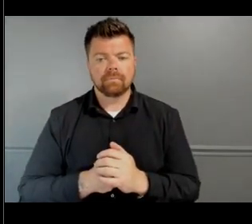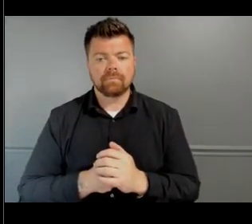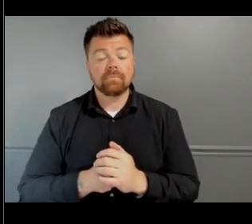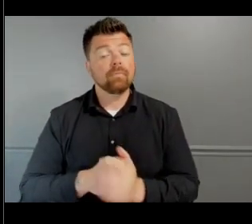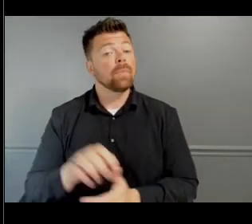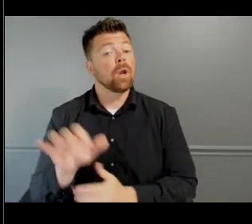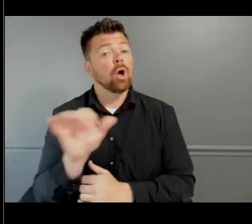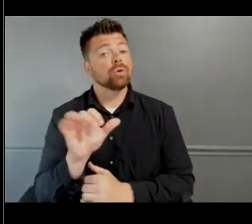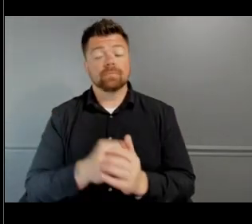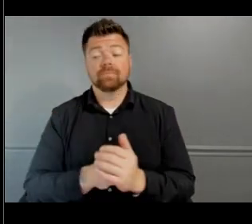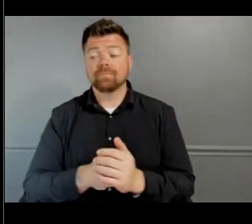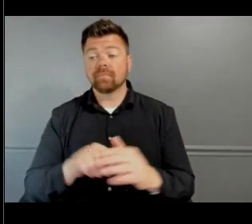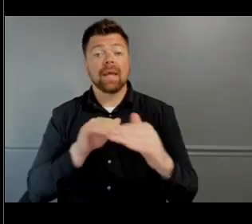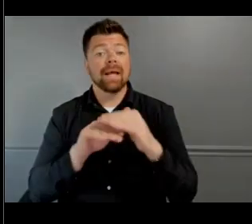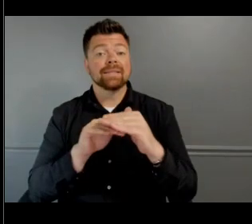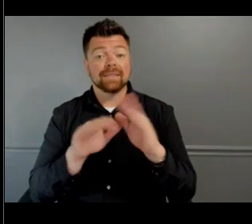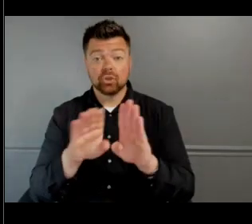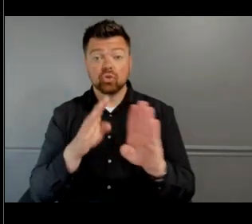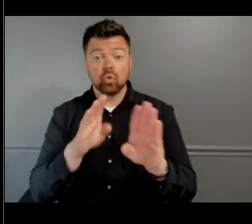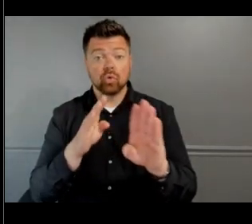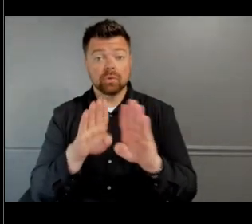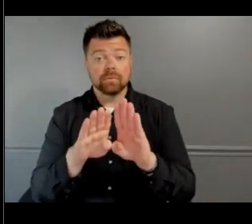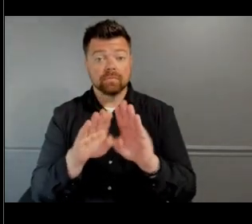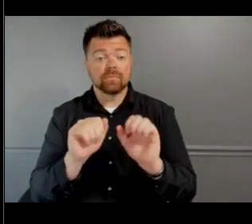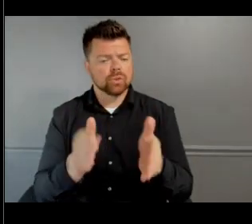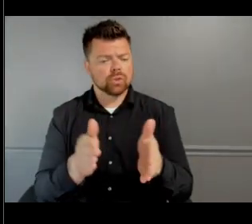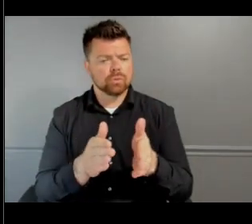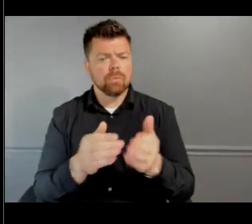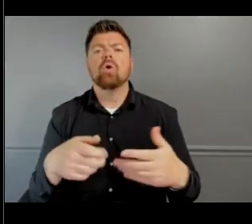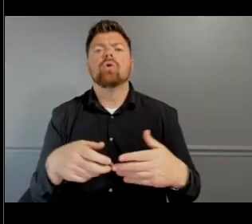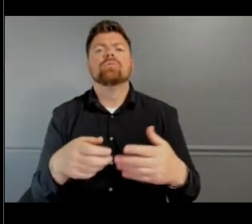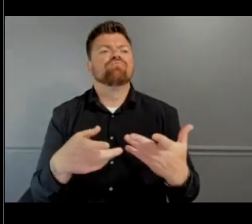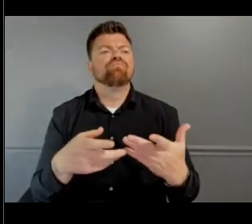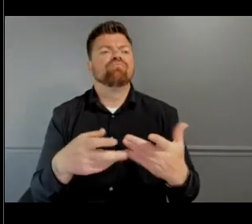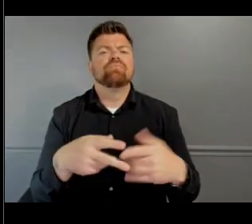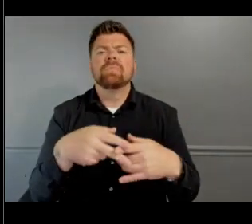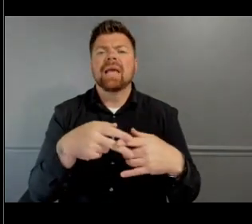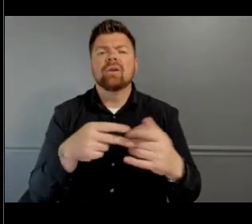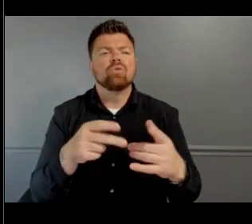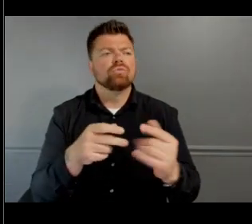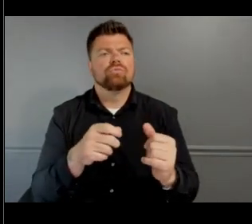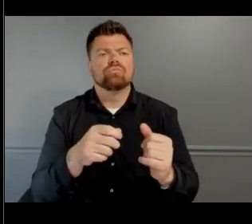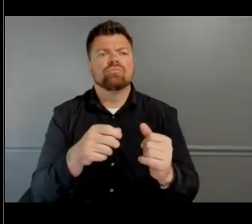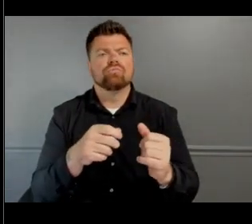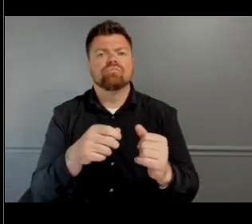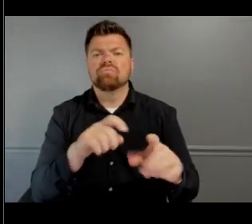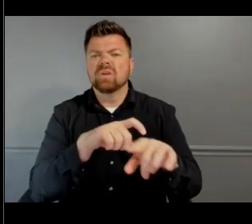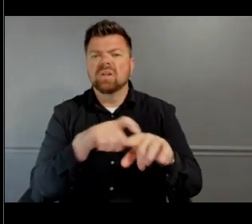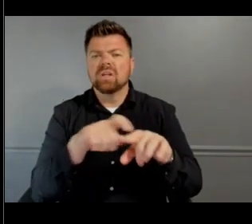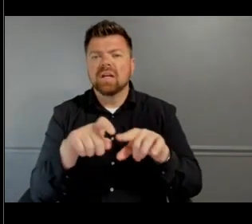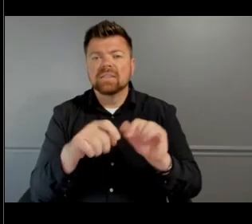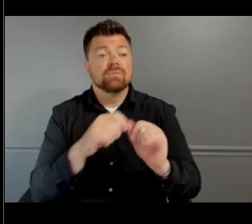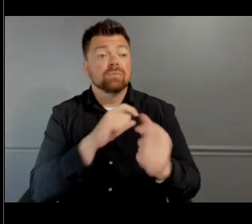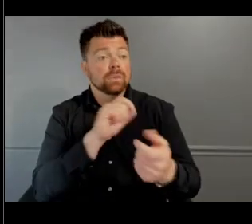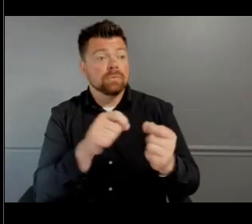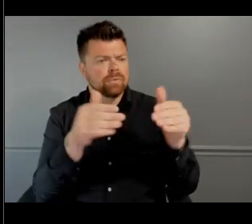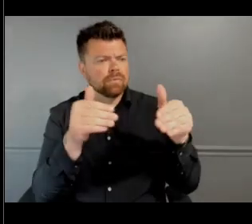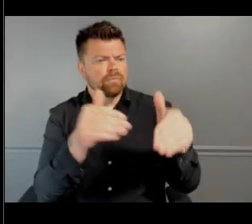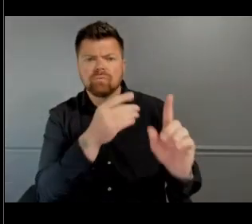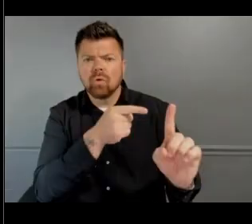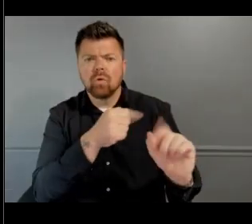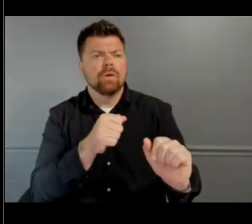Also, access doors to small mechanical closets dedicated specifically to furnaces or